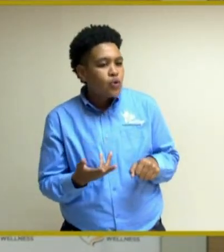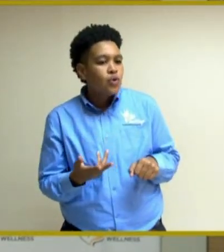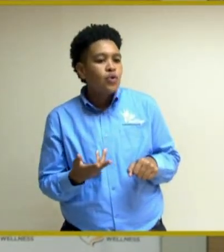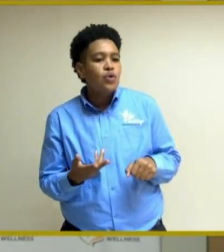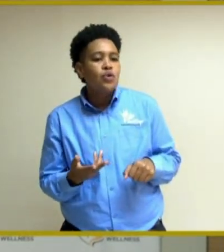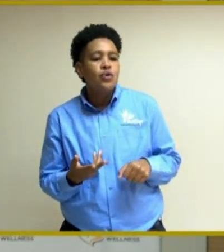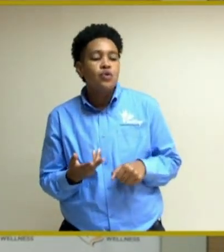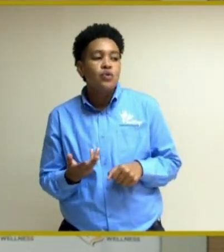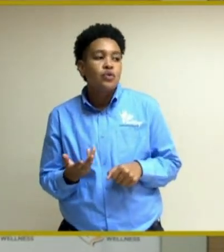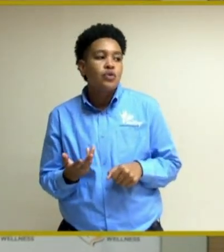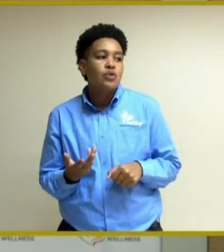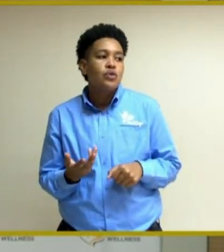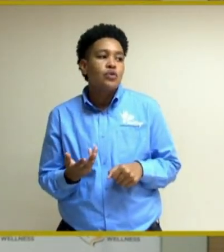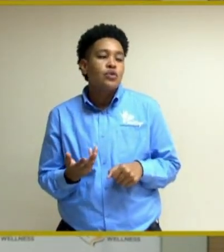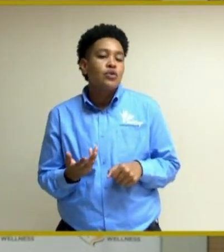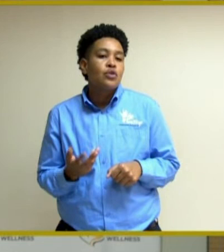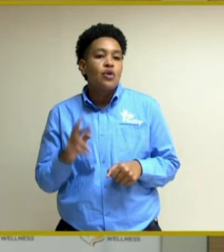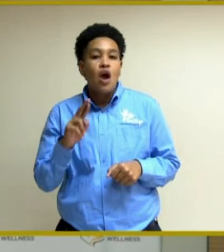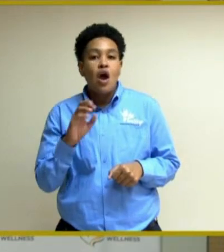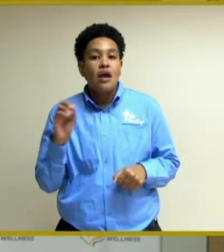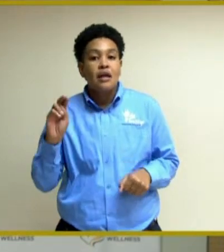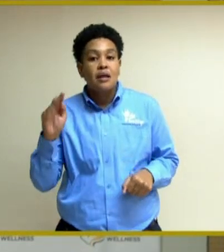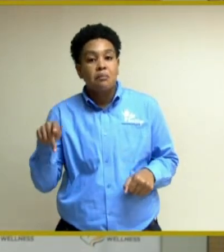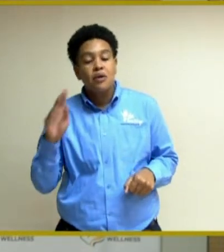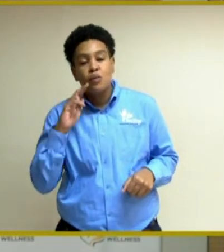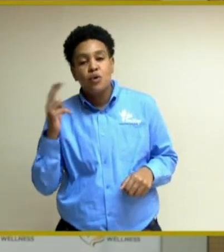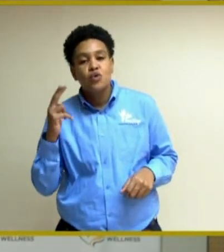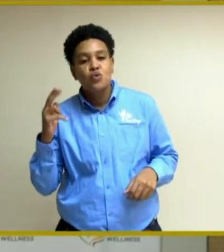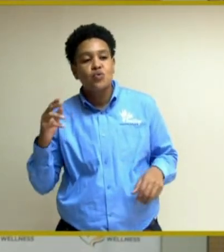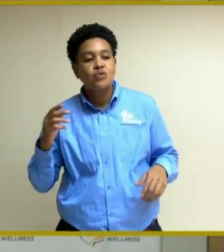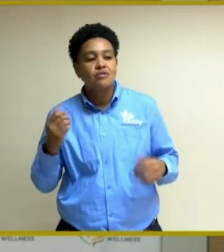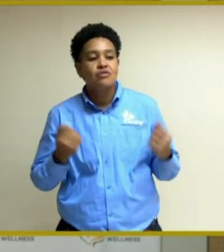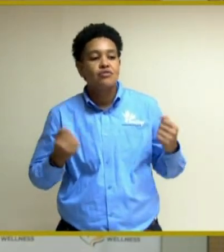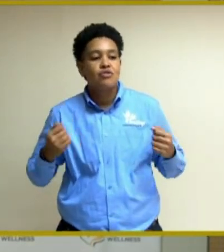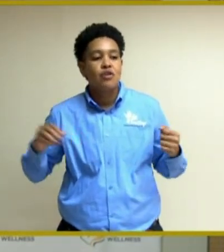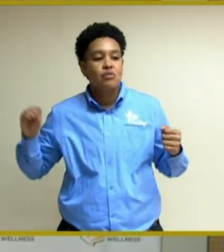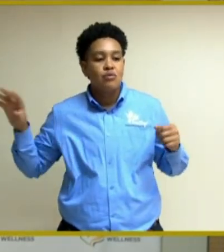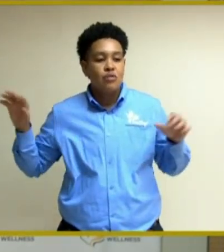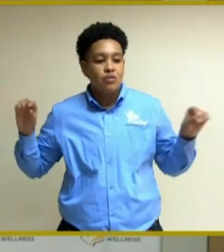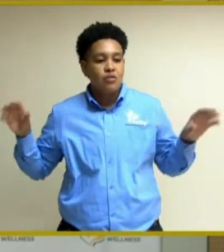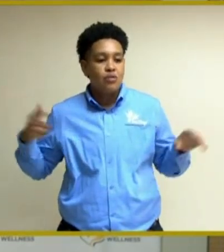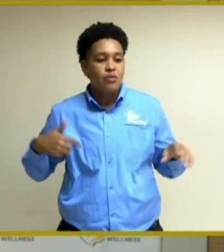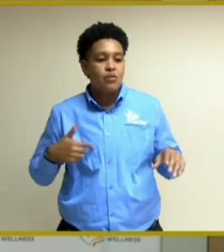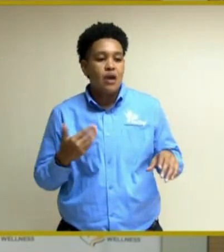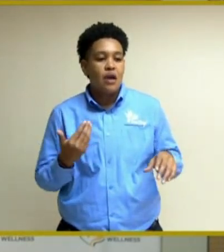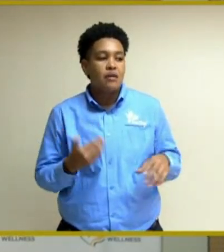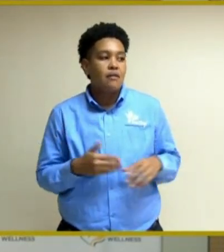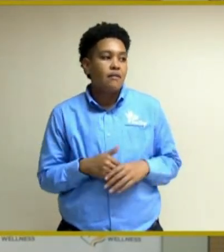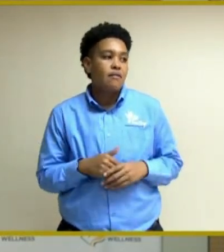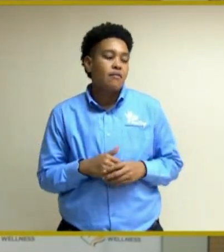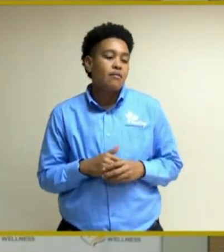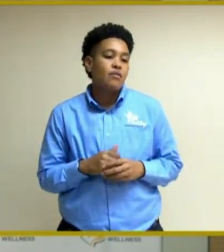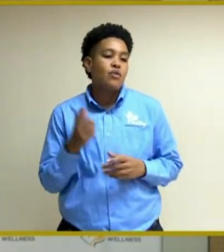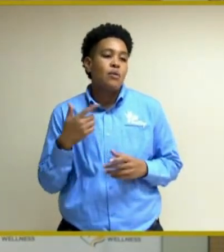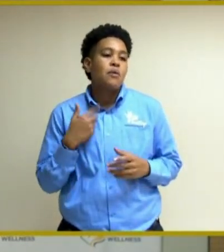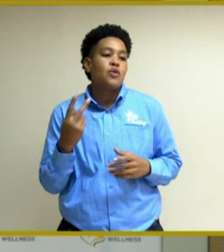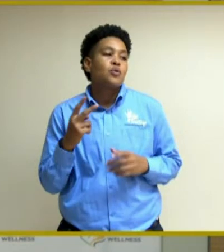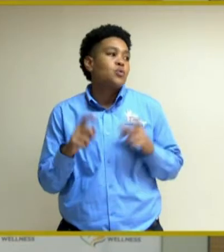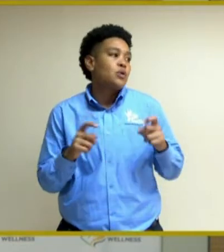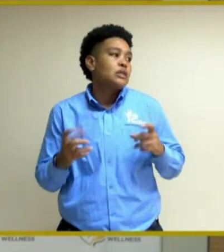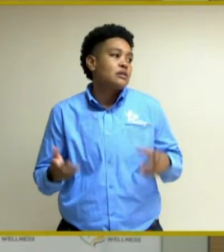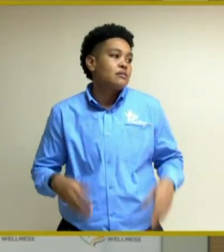MP was using a town crier this week, which I thought was very good. So those are my two